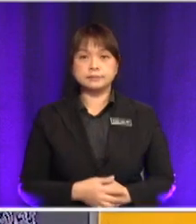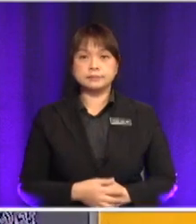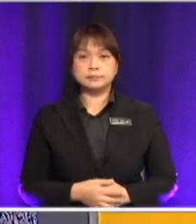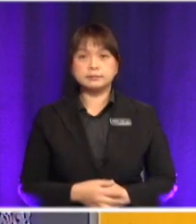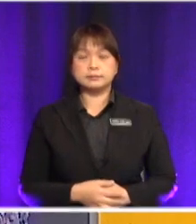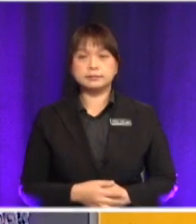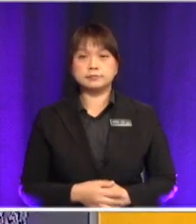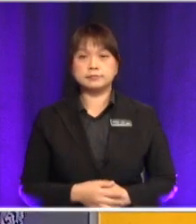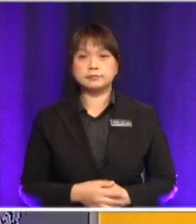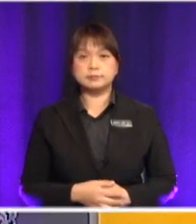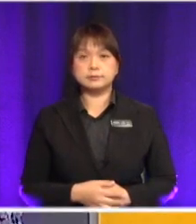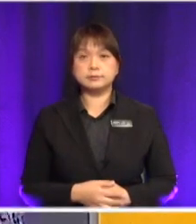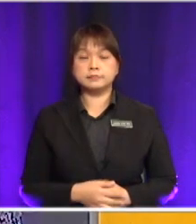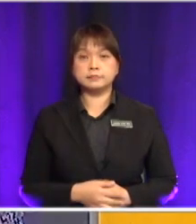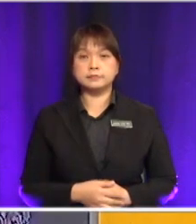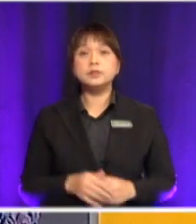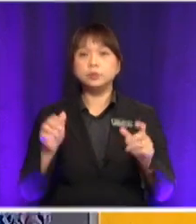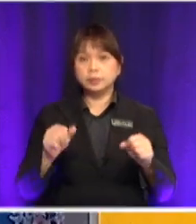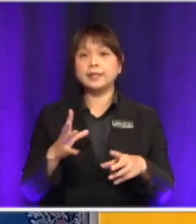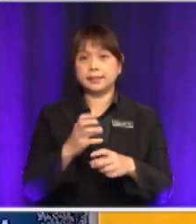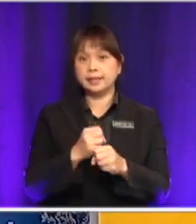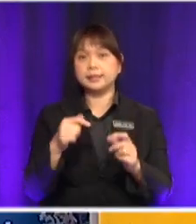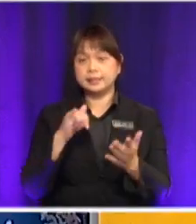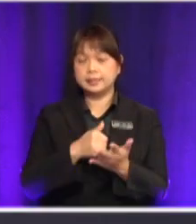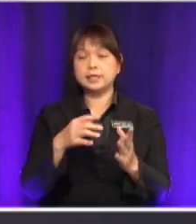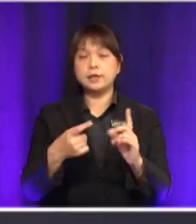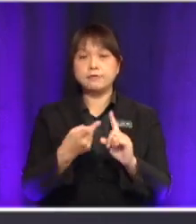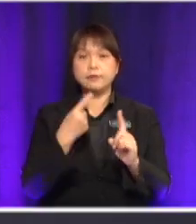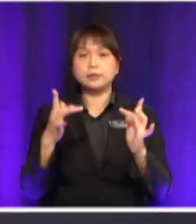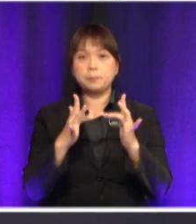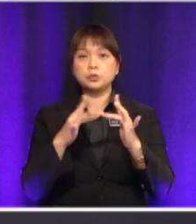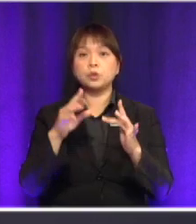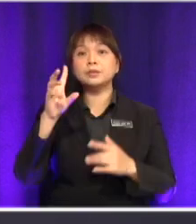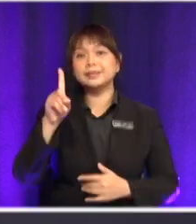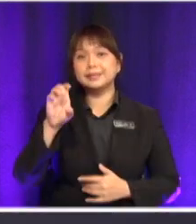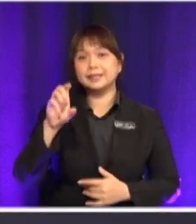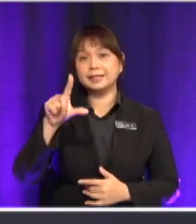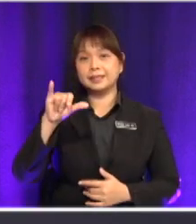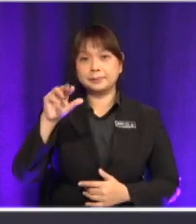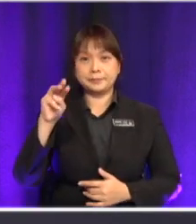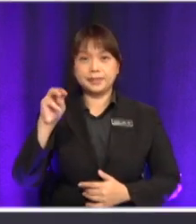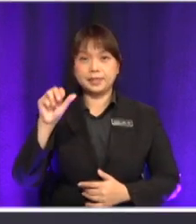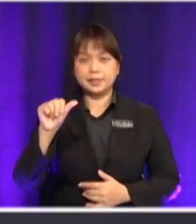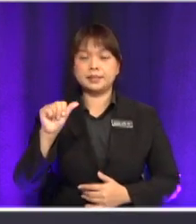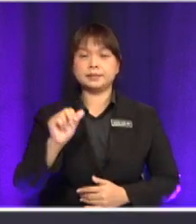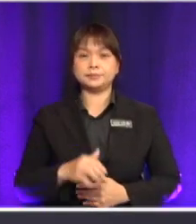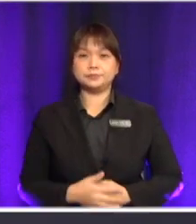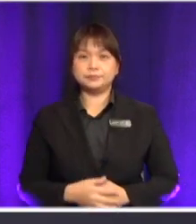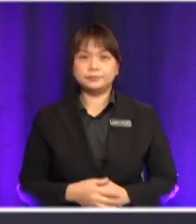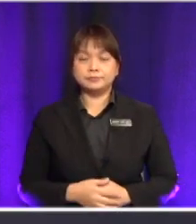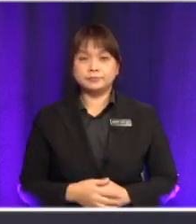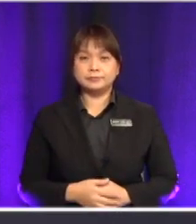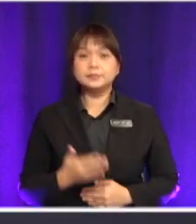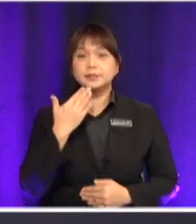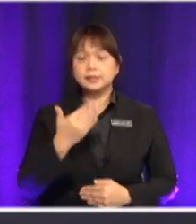but Portal de Lima. There you have it. Thank you so much, Teacher Halimatul, for being with us today and sharing all your knowledge and